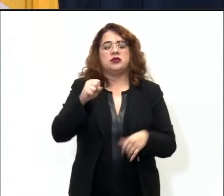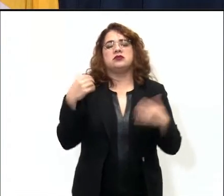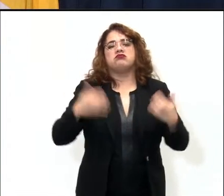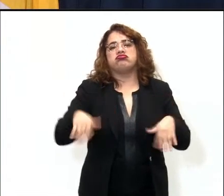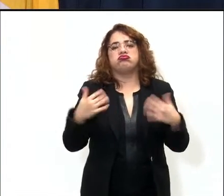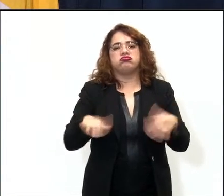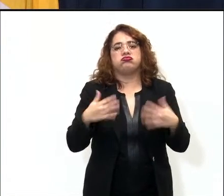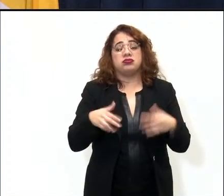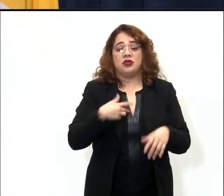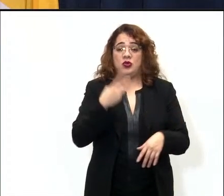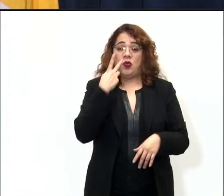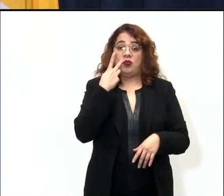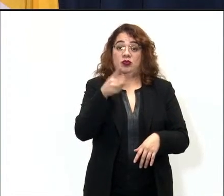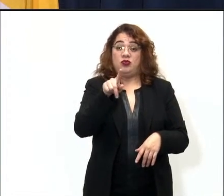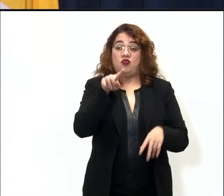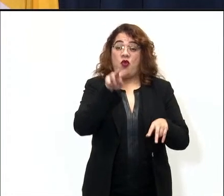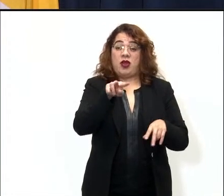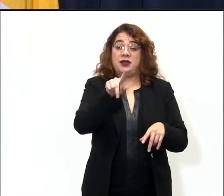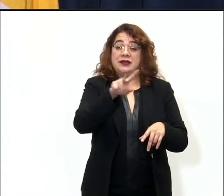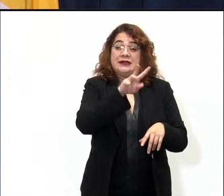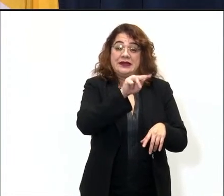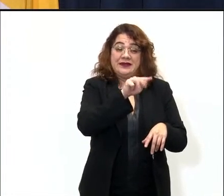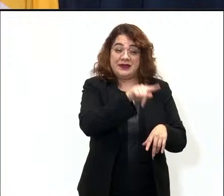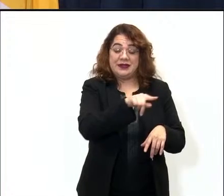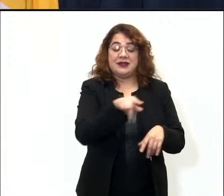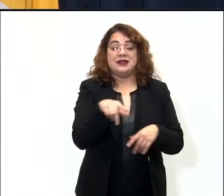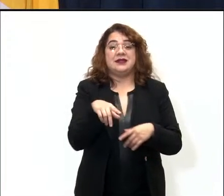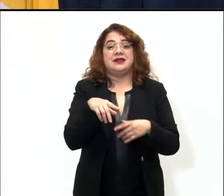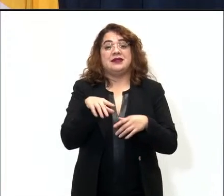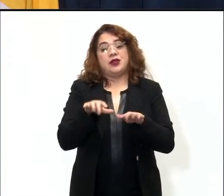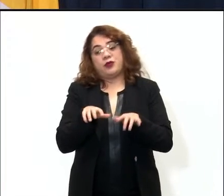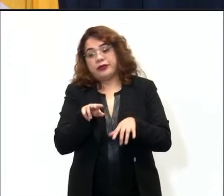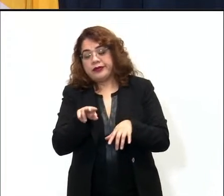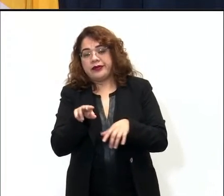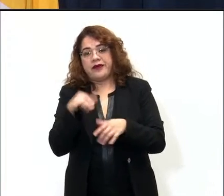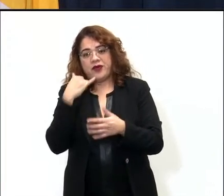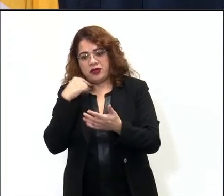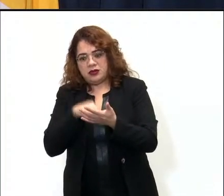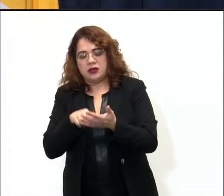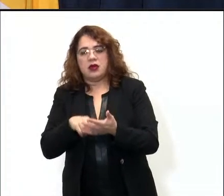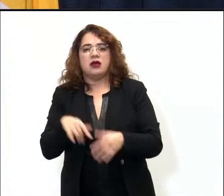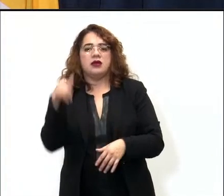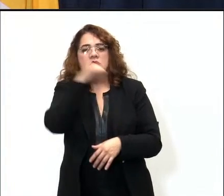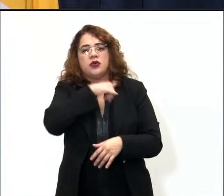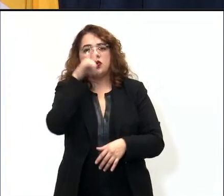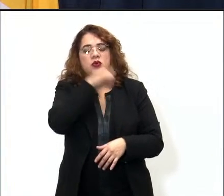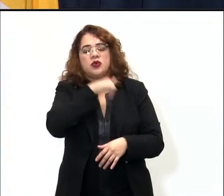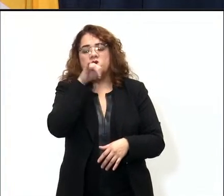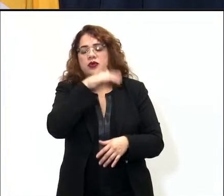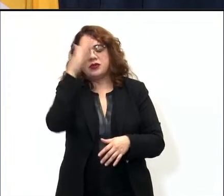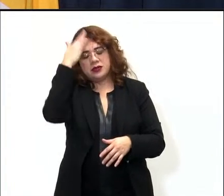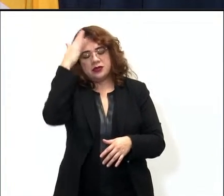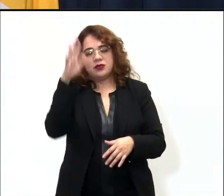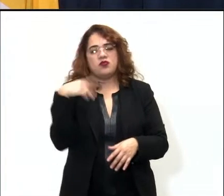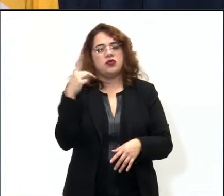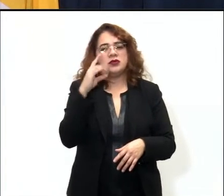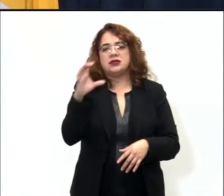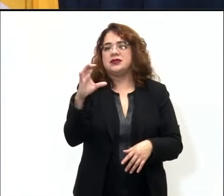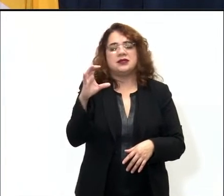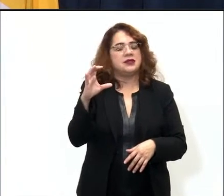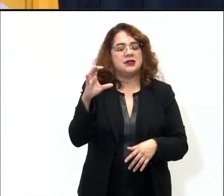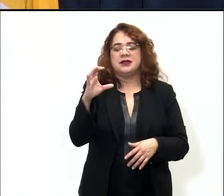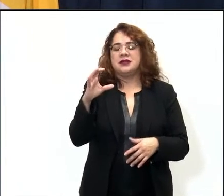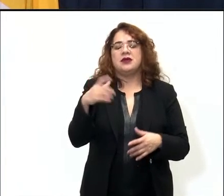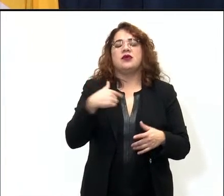nuestras pantallas no representan los valores de este país. Nuestra ciudad manda buenos deseos a todos en